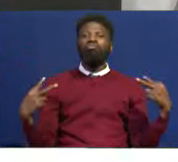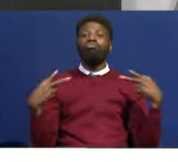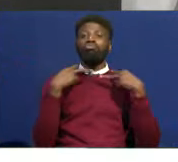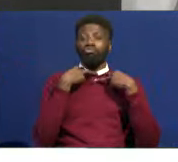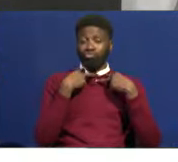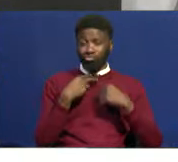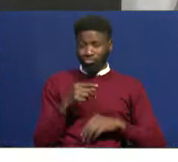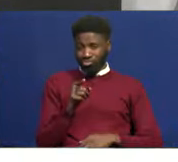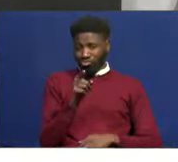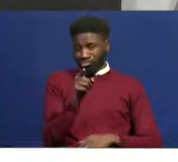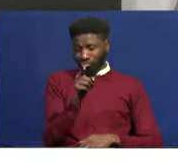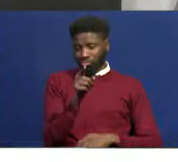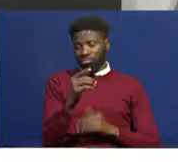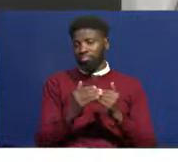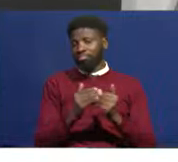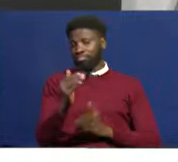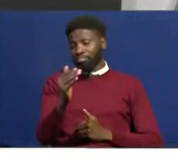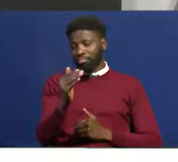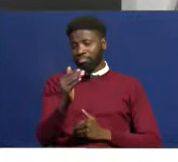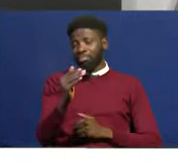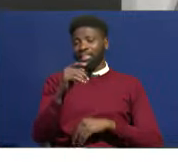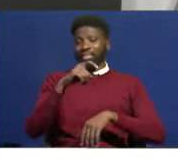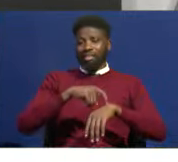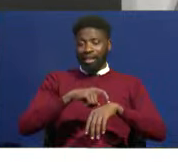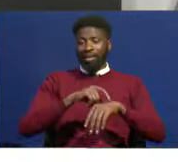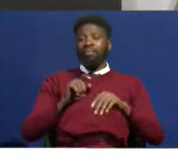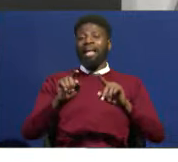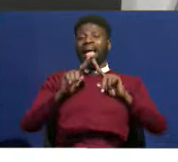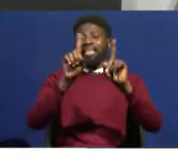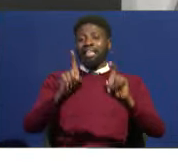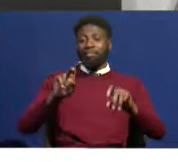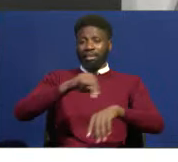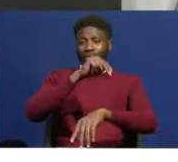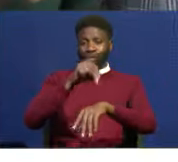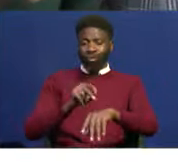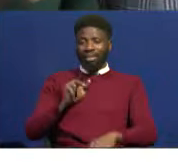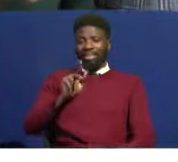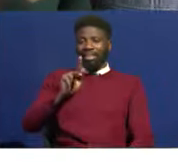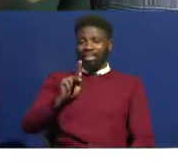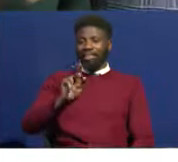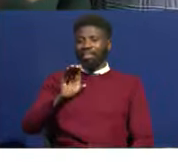smooth running of the forthcoming KCSE examinations.